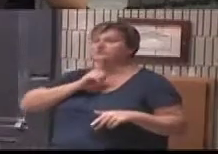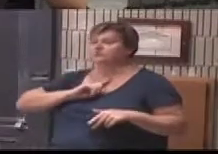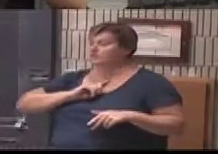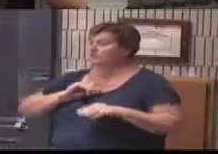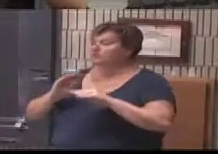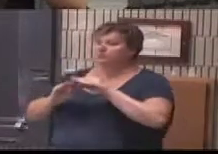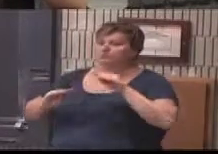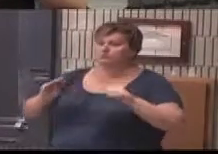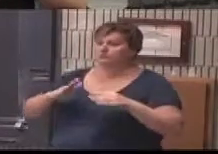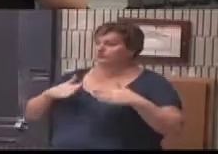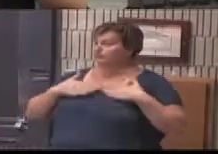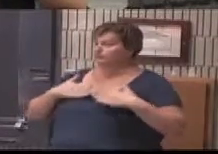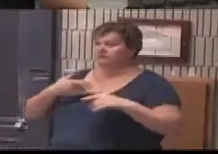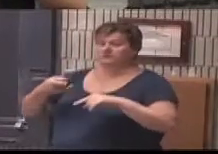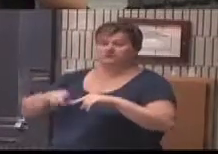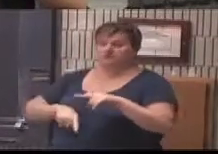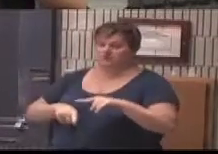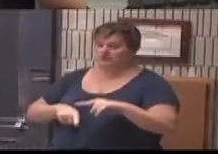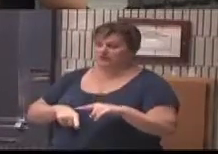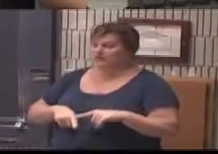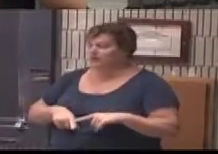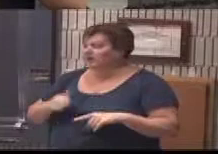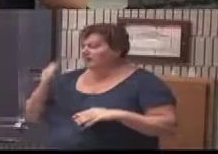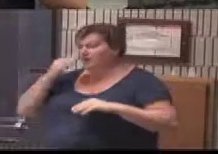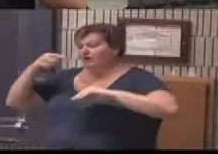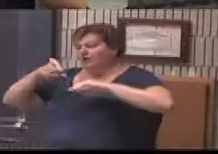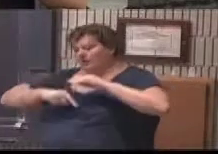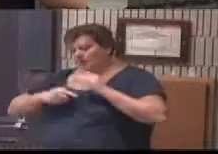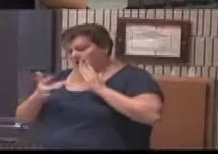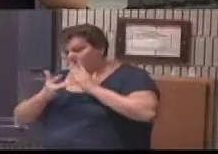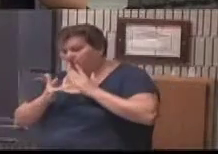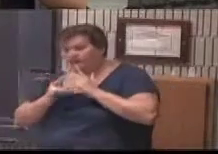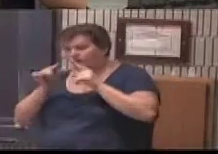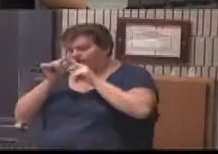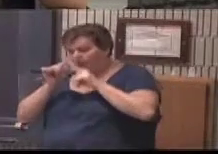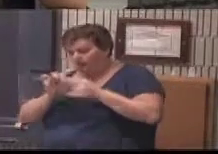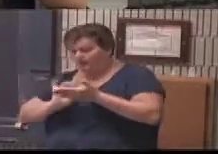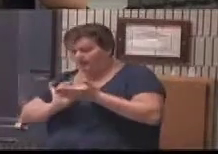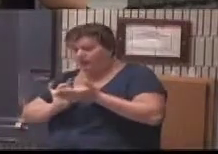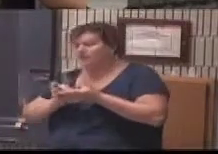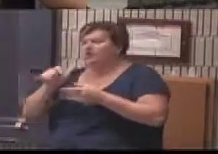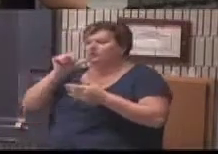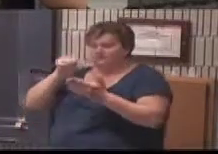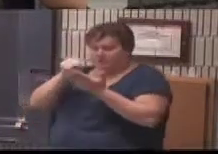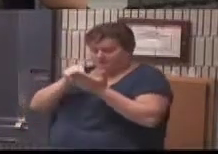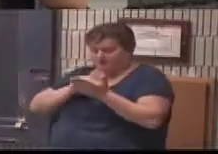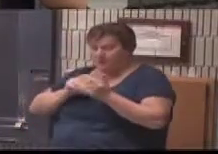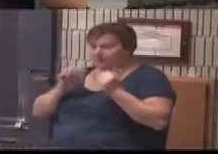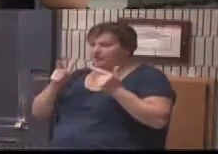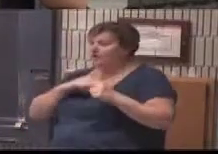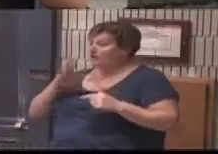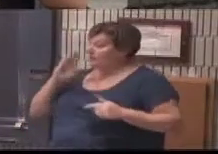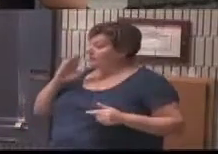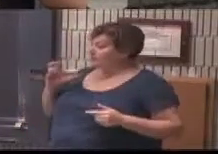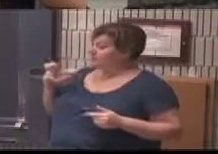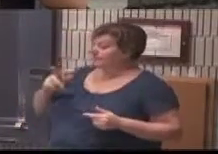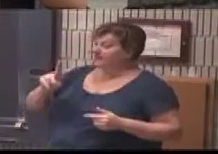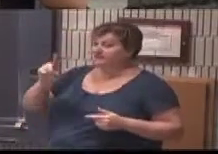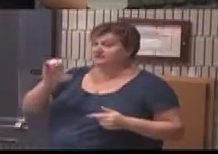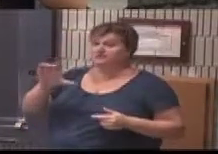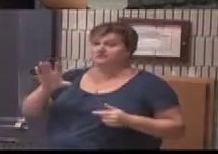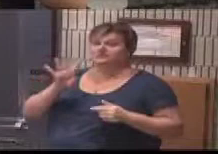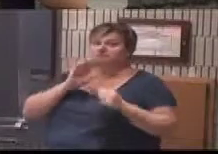breathe. And I know that was very technical, and again, I don't want you to feel you have to write all this down. I am coming back in December to speak to one of